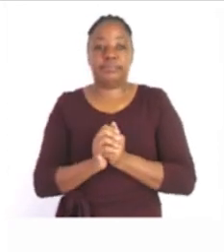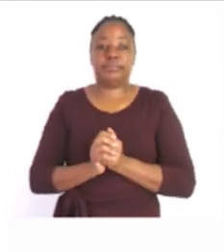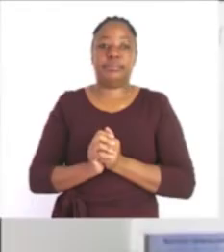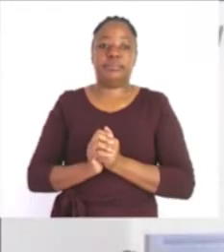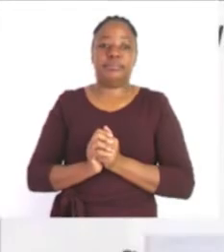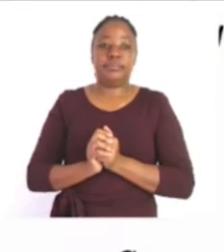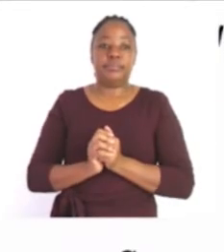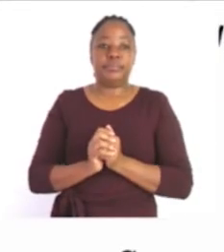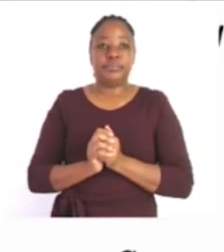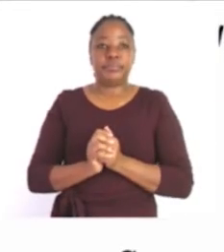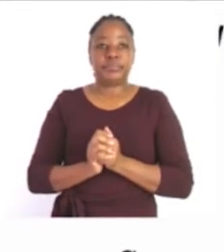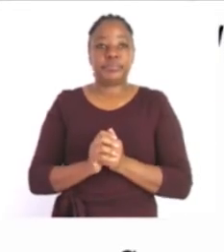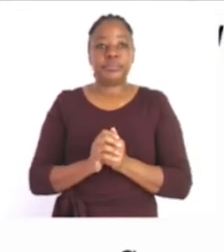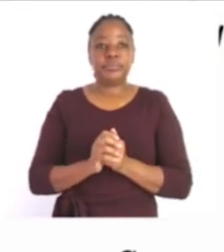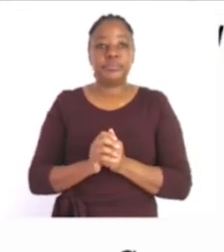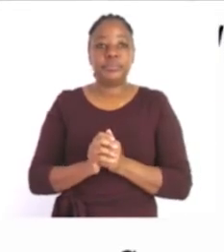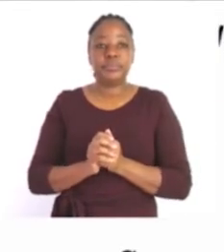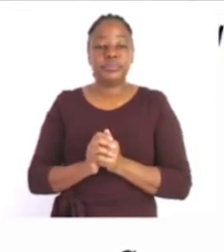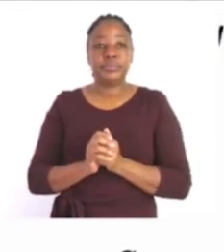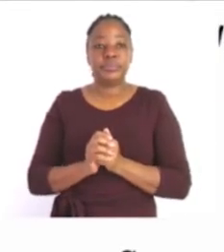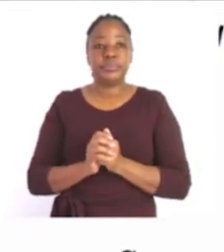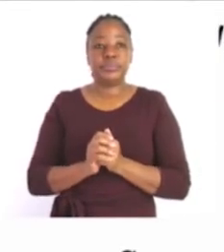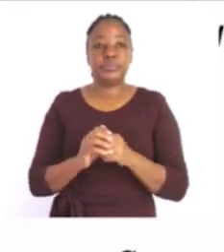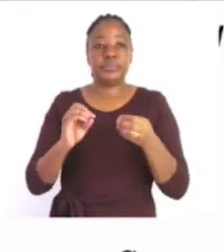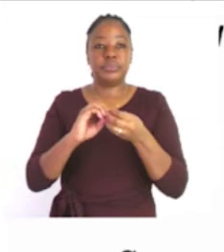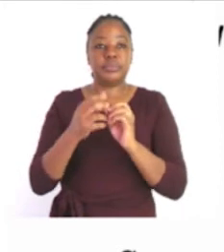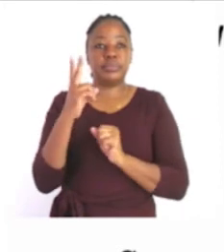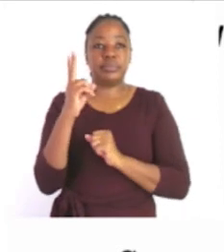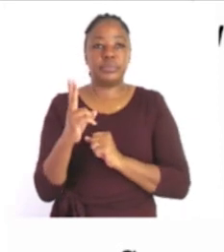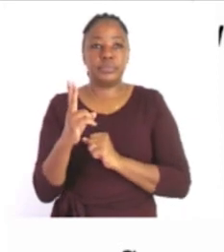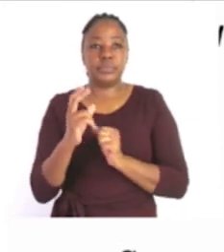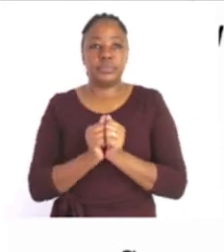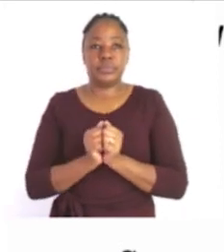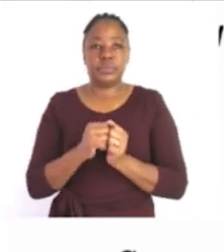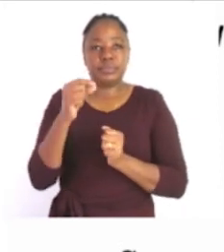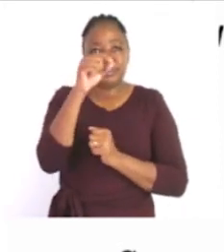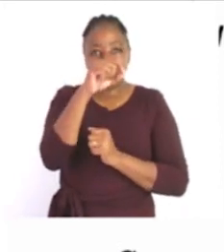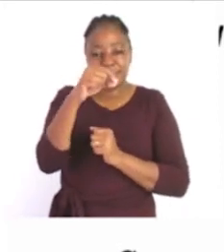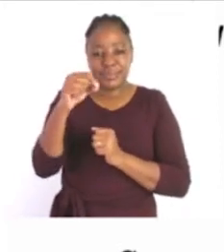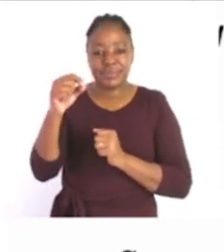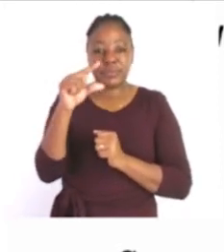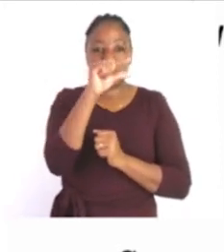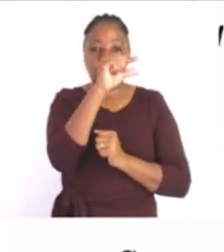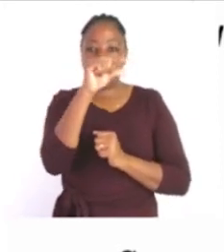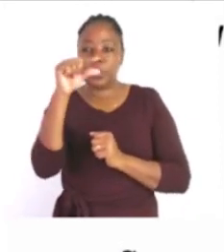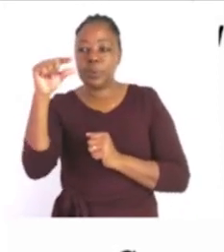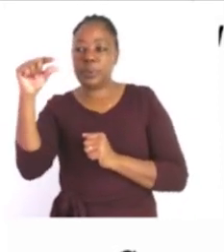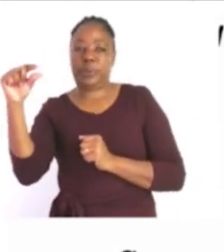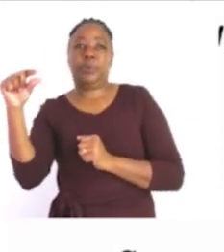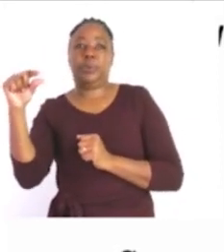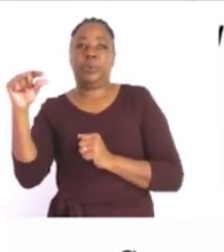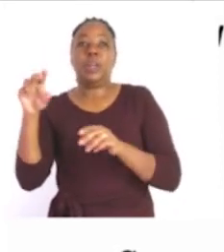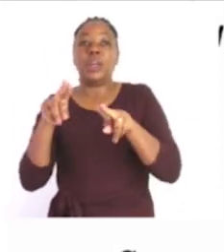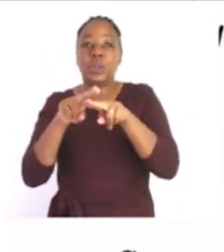look at number 2 of that same page. Here, they are asking you to write 4 short sentences using the